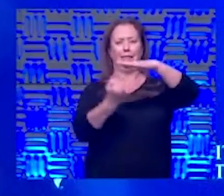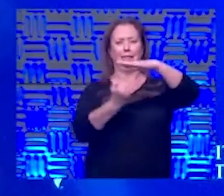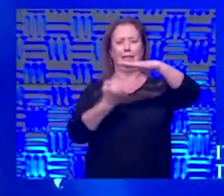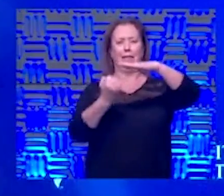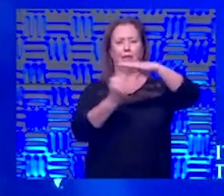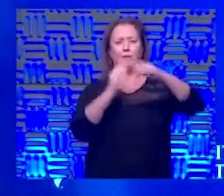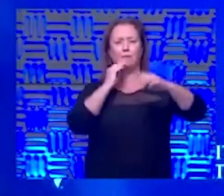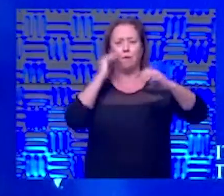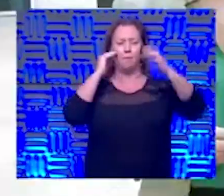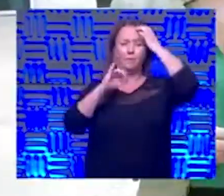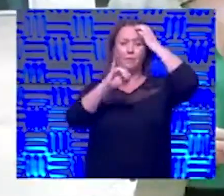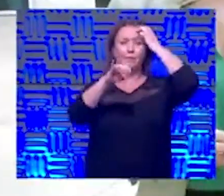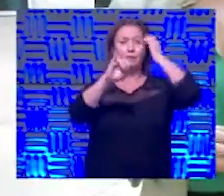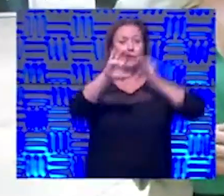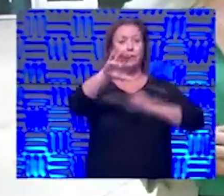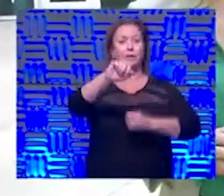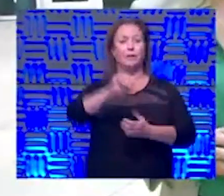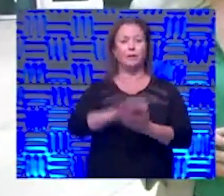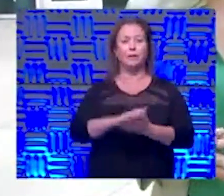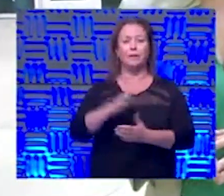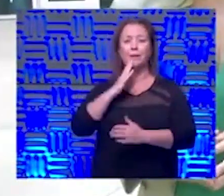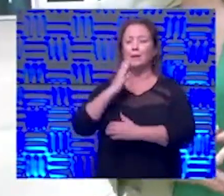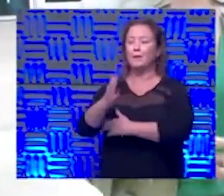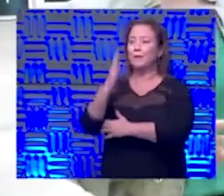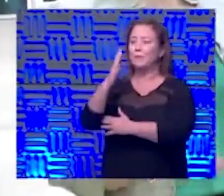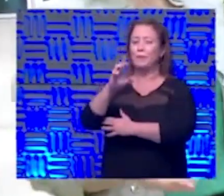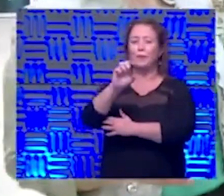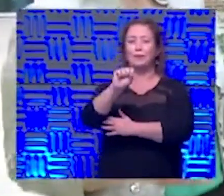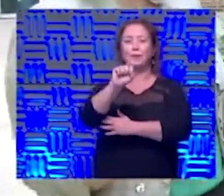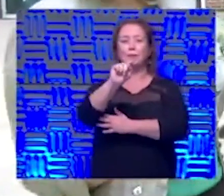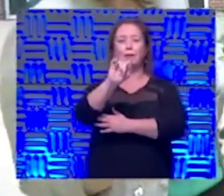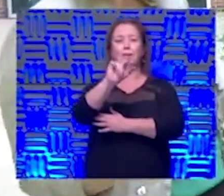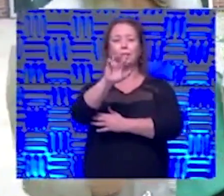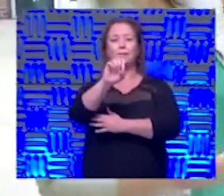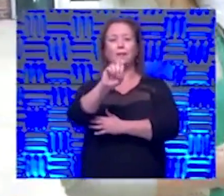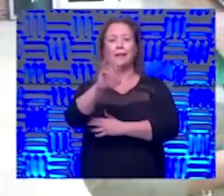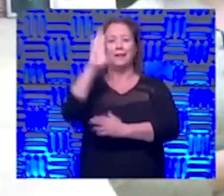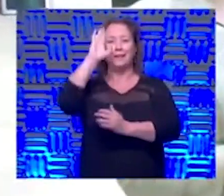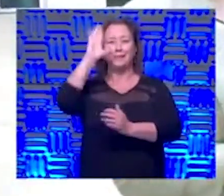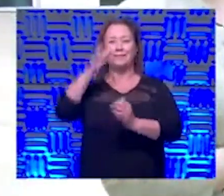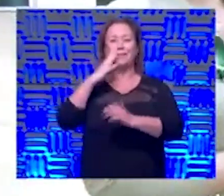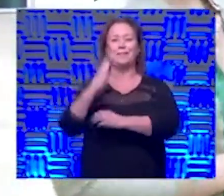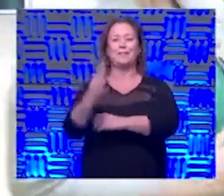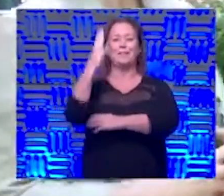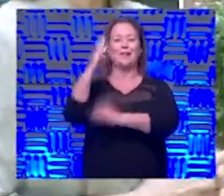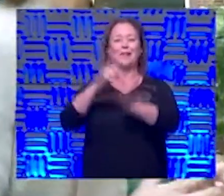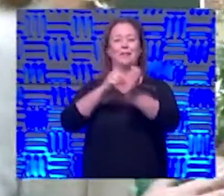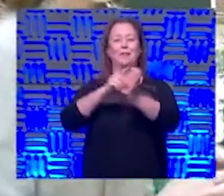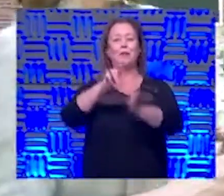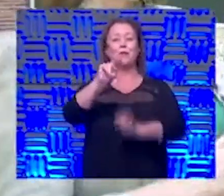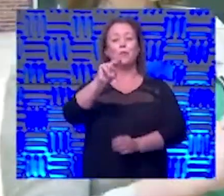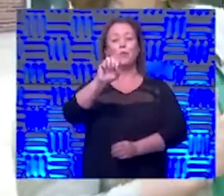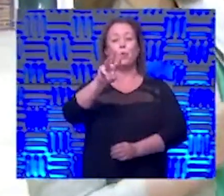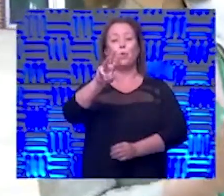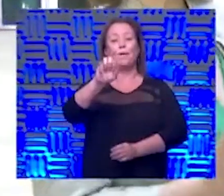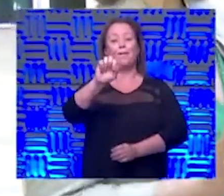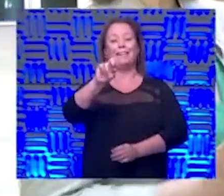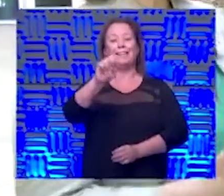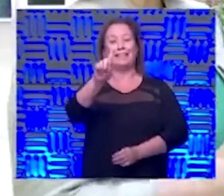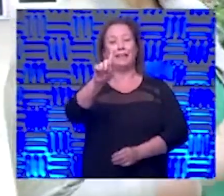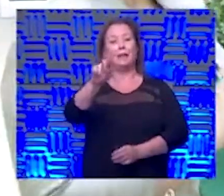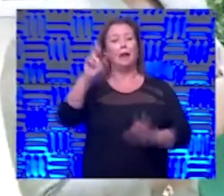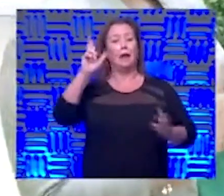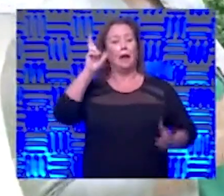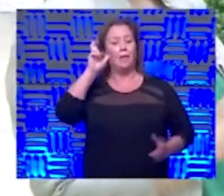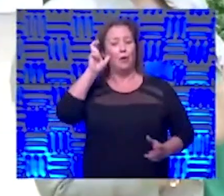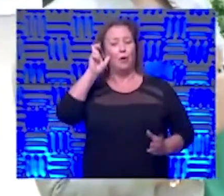there at home. Jess? Hey, good morning, Dr. Stites, and good morning to you, Dr. Nawalanic. Thanks so much for joining us today. So I'm sure you've been hearing a lot of